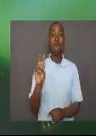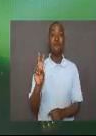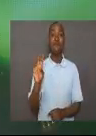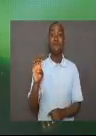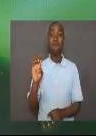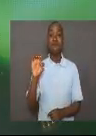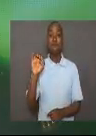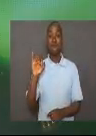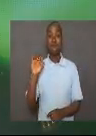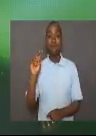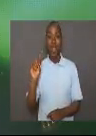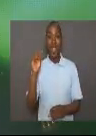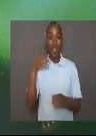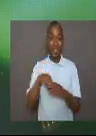veins.